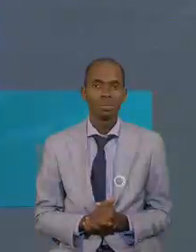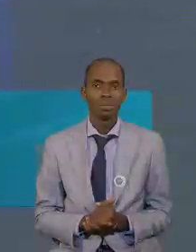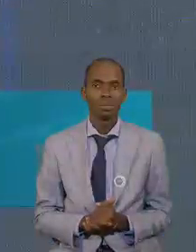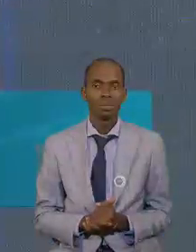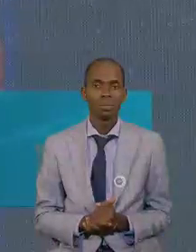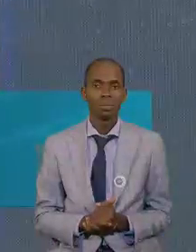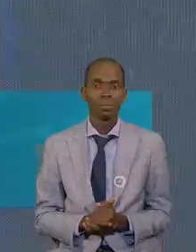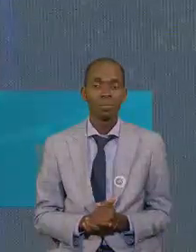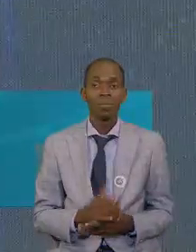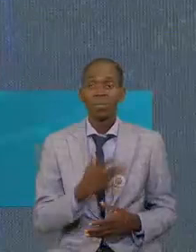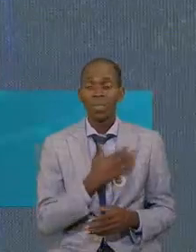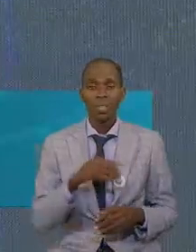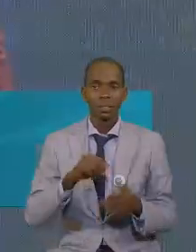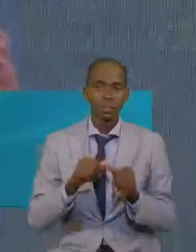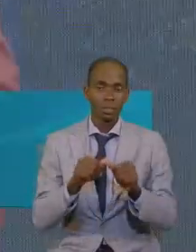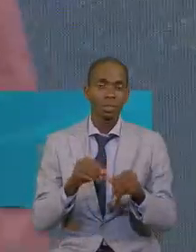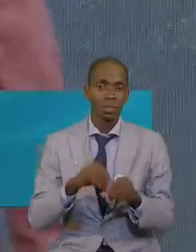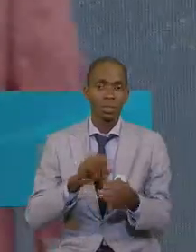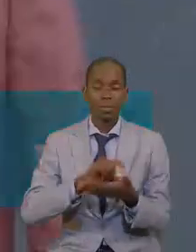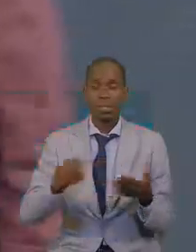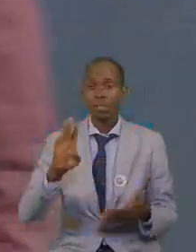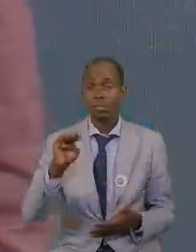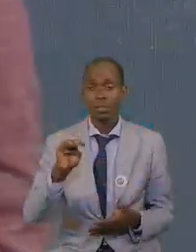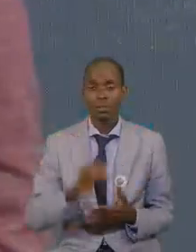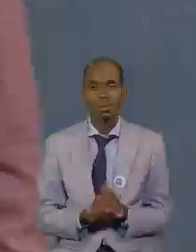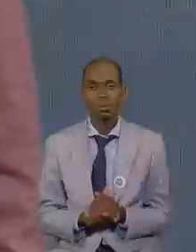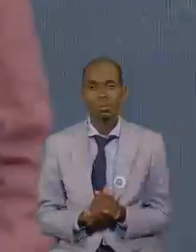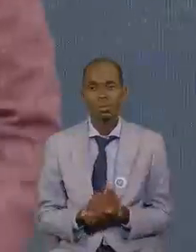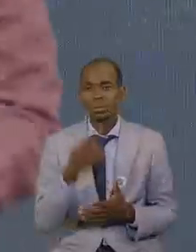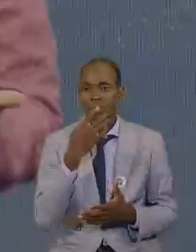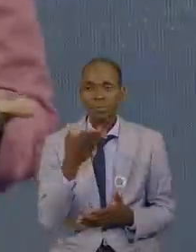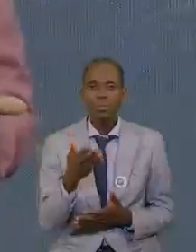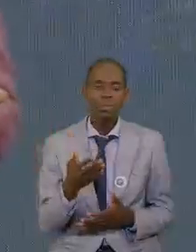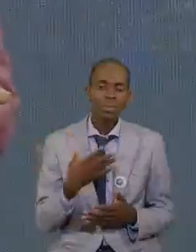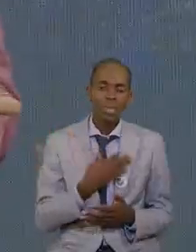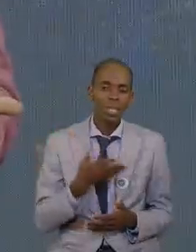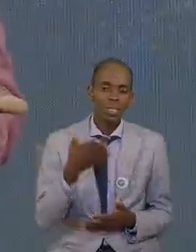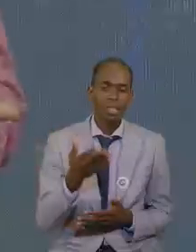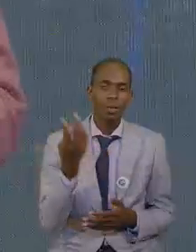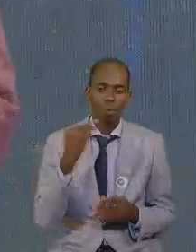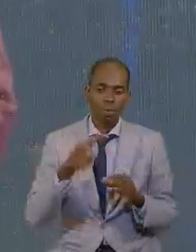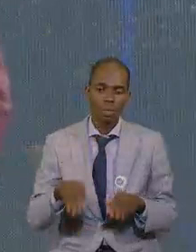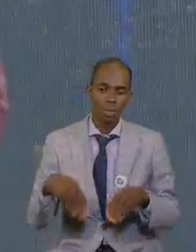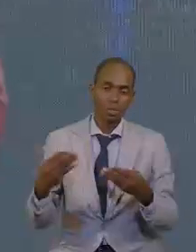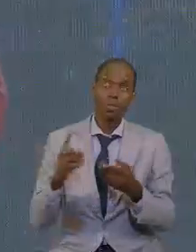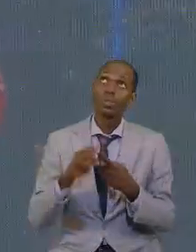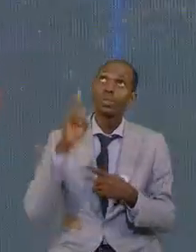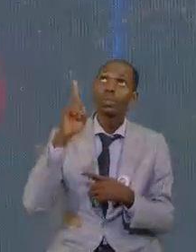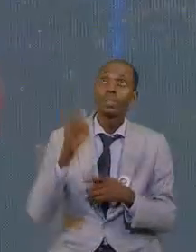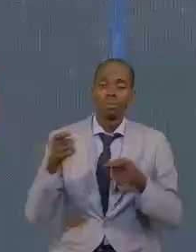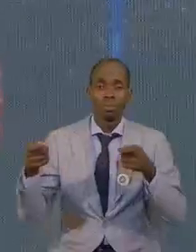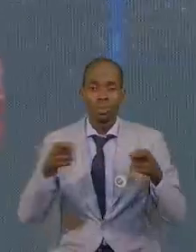And then in verse 14, it says, and there was given unto him dominion and glory and